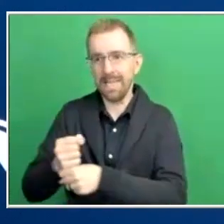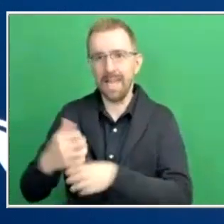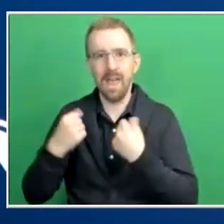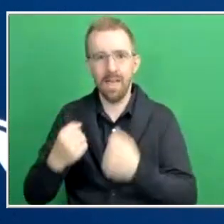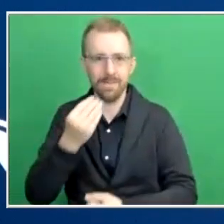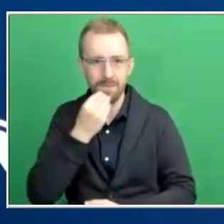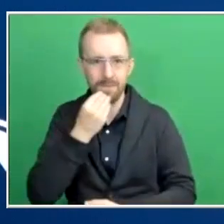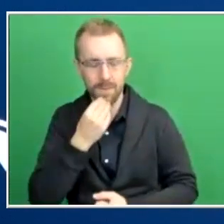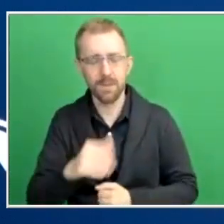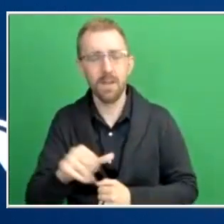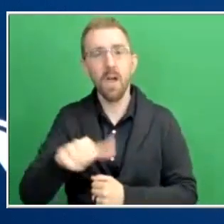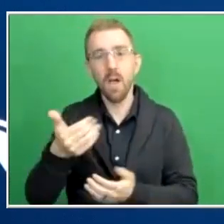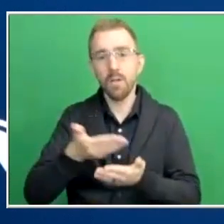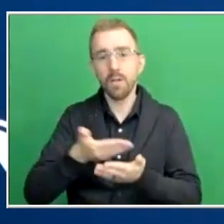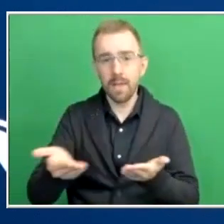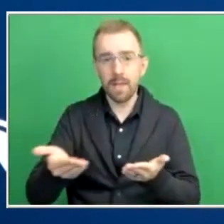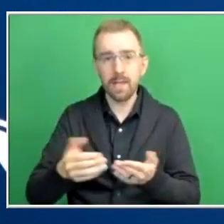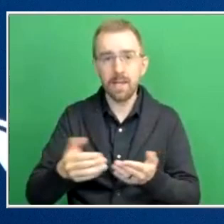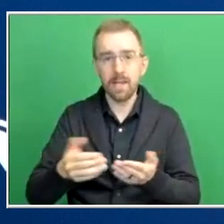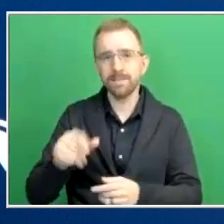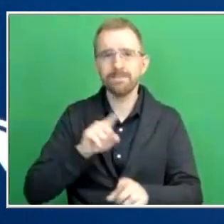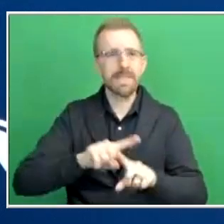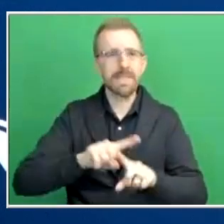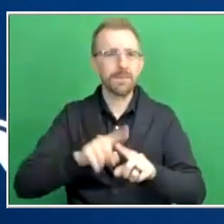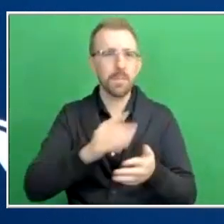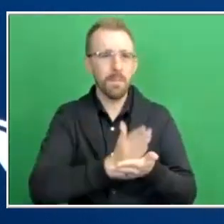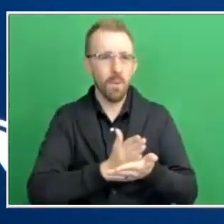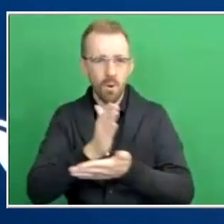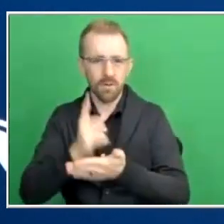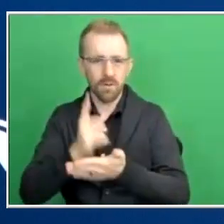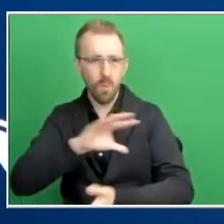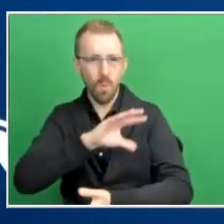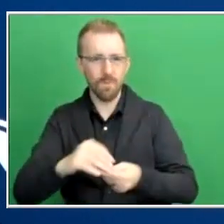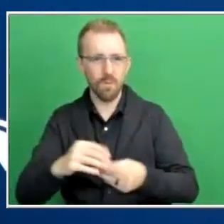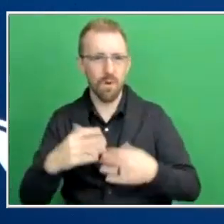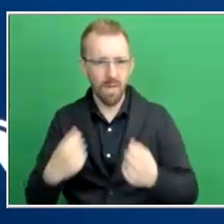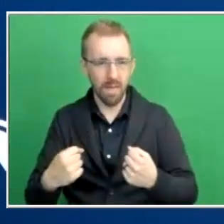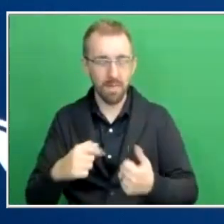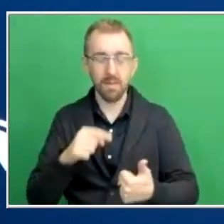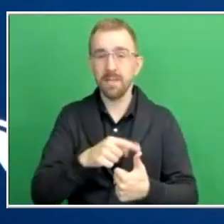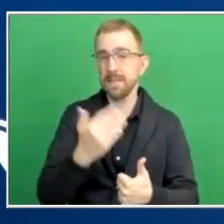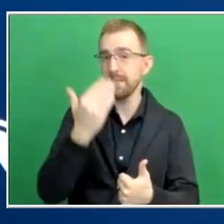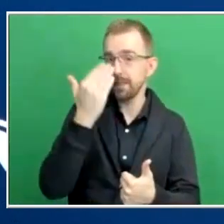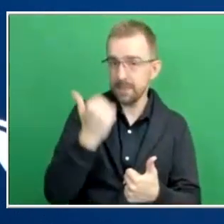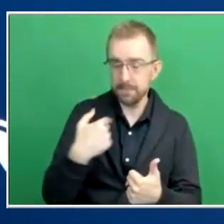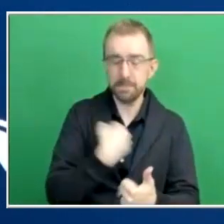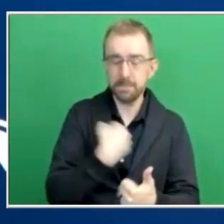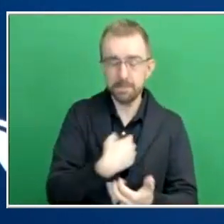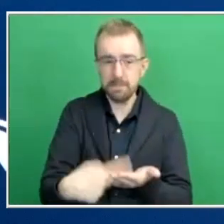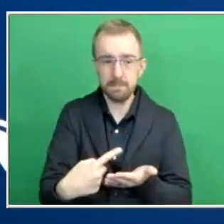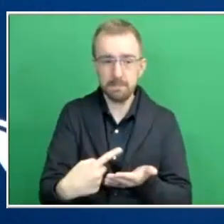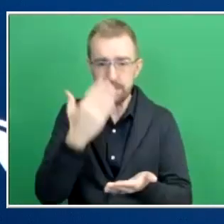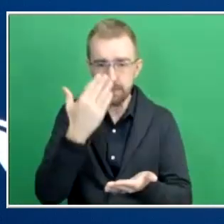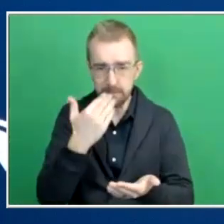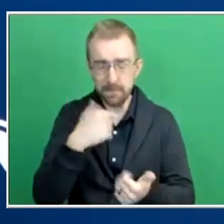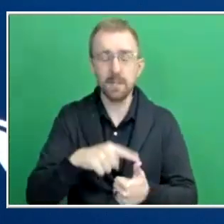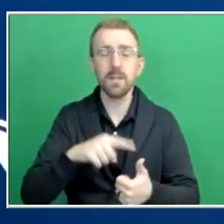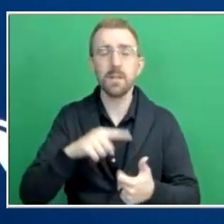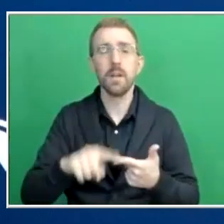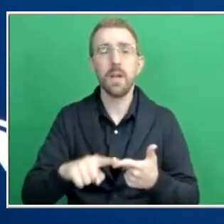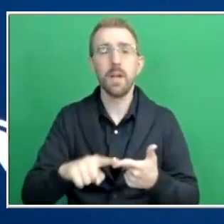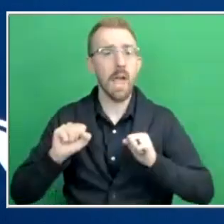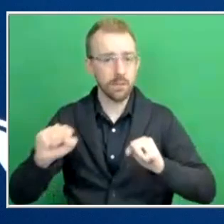things, it is multifactorial for overall health. Sleep, we talked about sleep, exercise, being